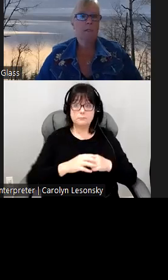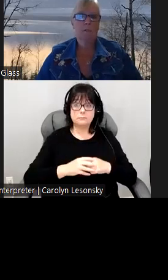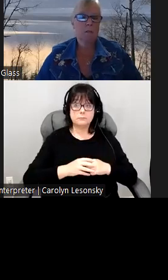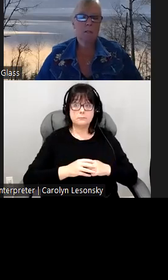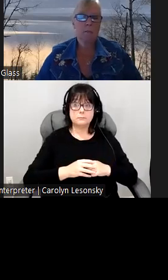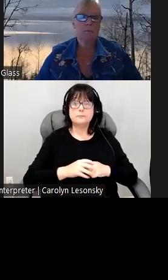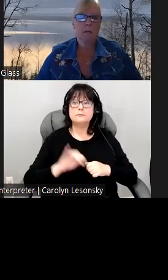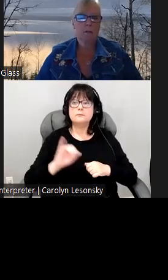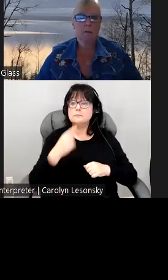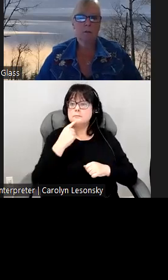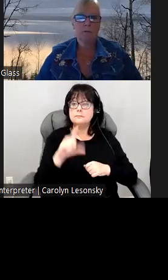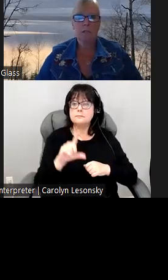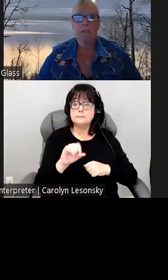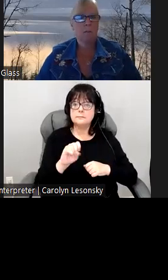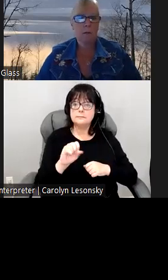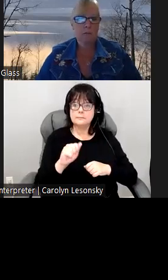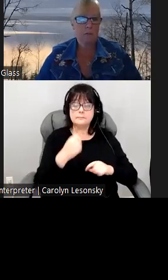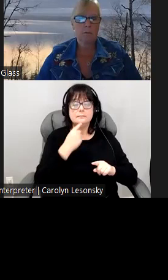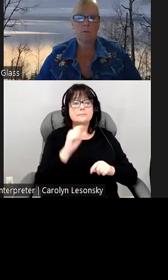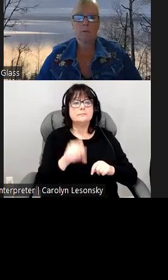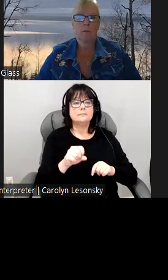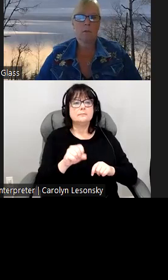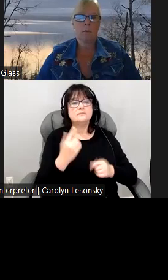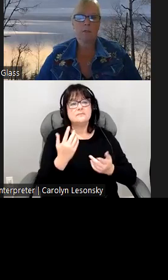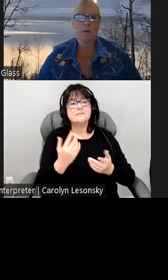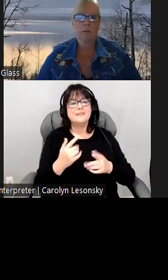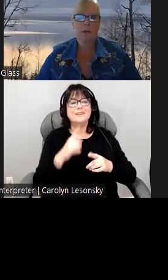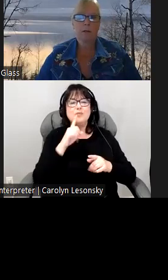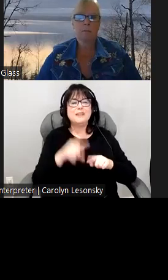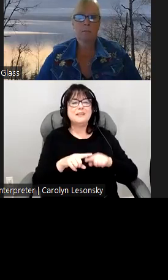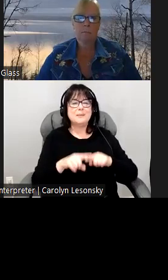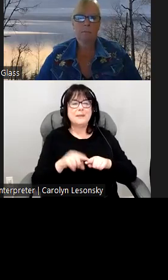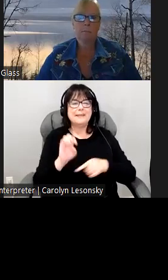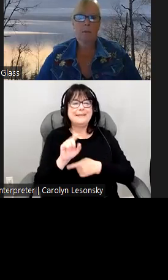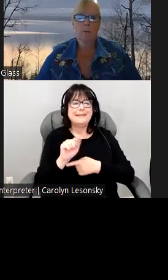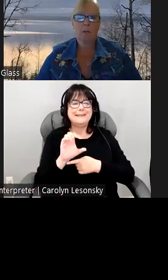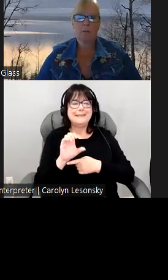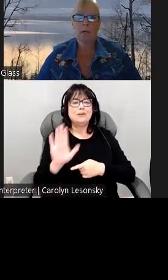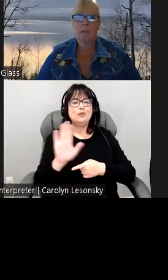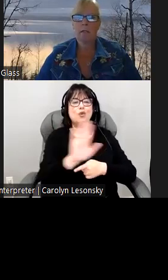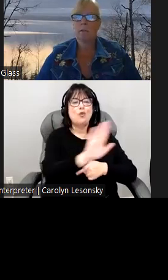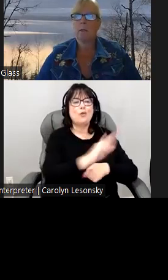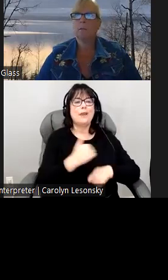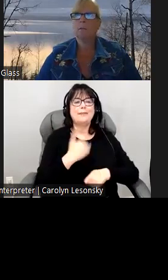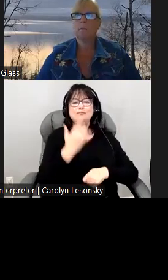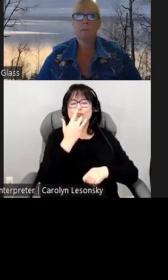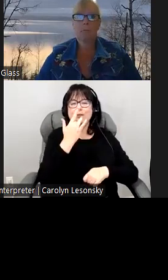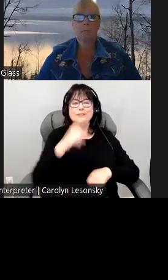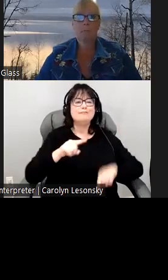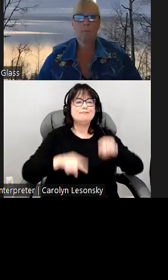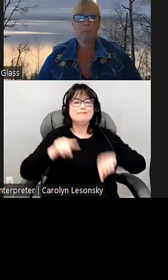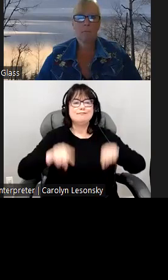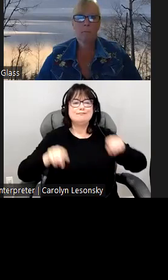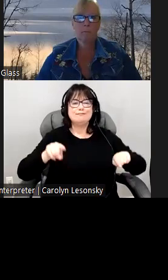Lisa, that's a good example of another sort of ETC preference as far as how it's tracked. So thanks for adding that in as well.